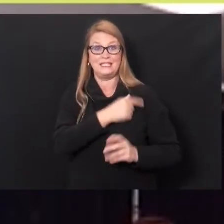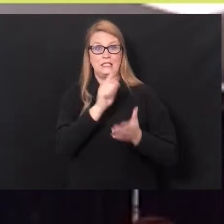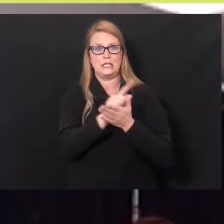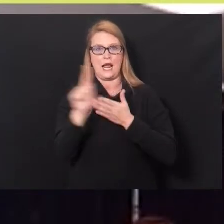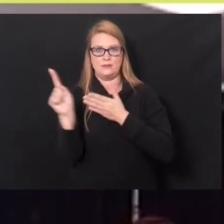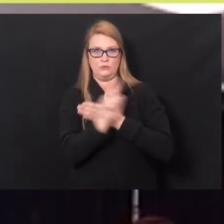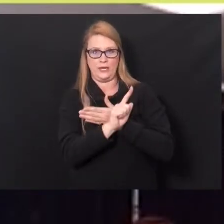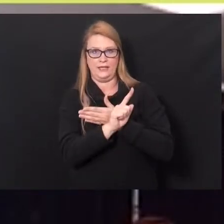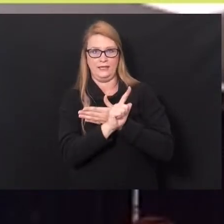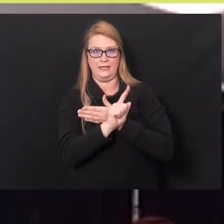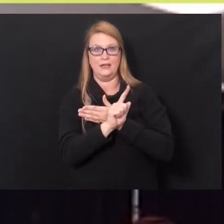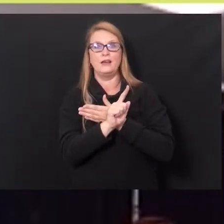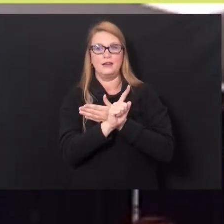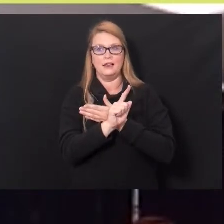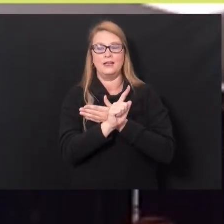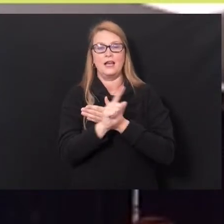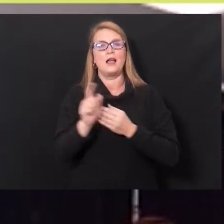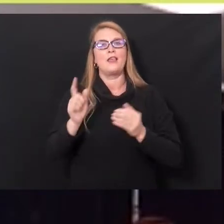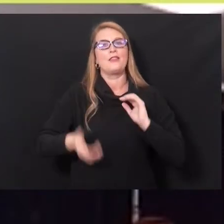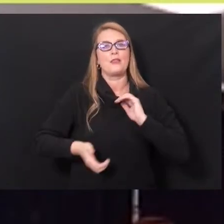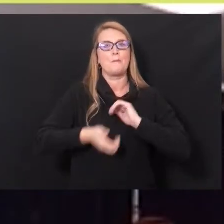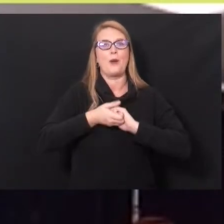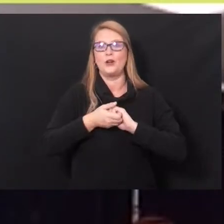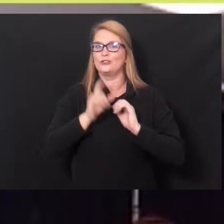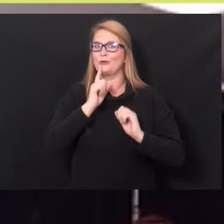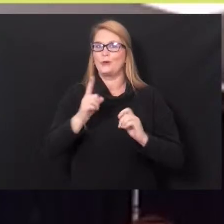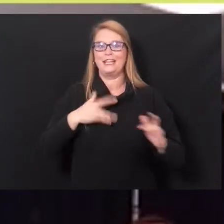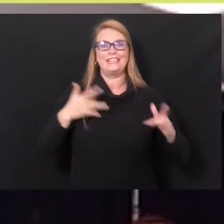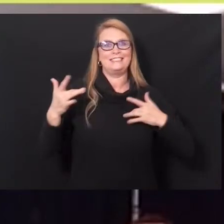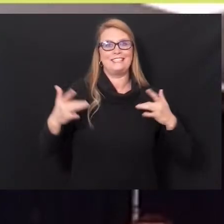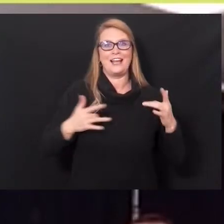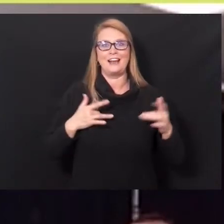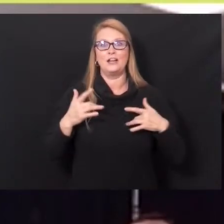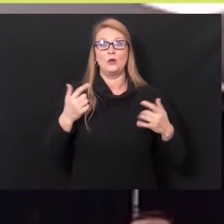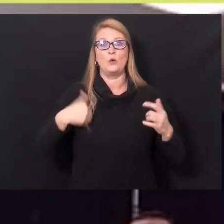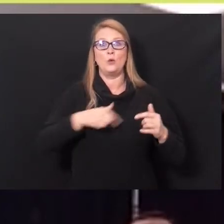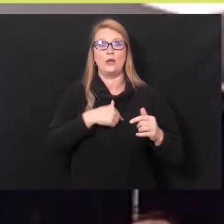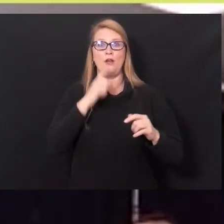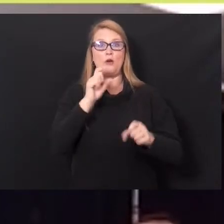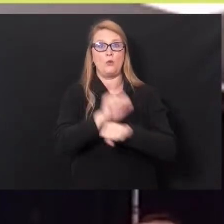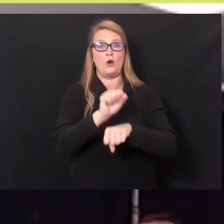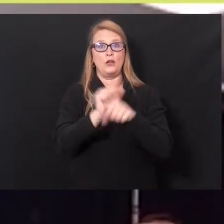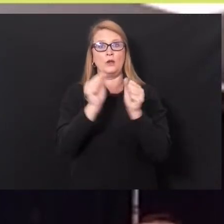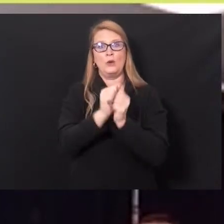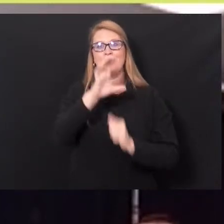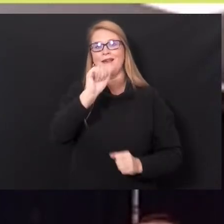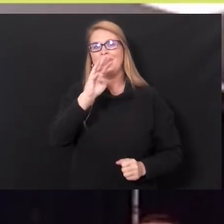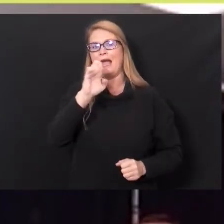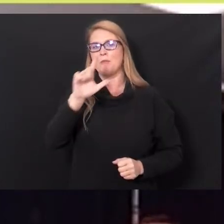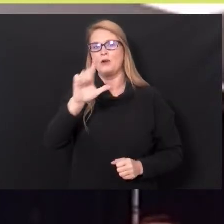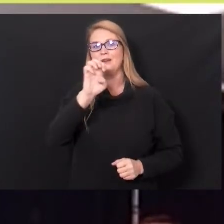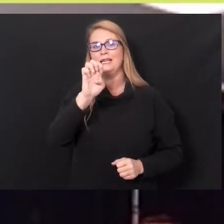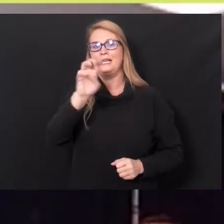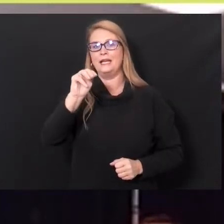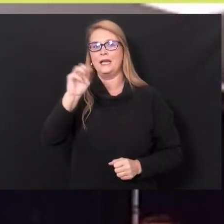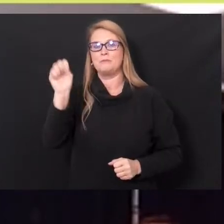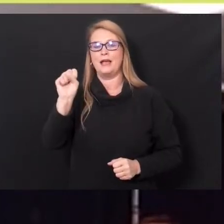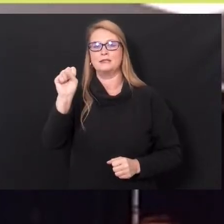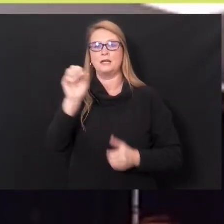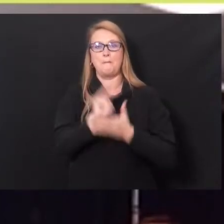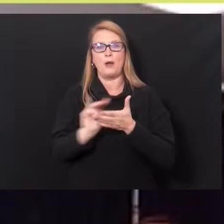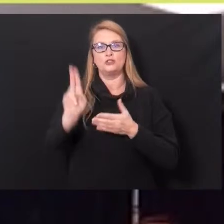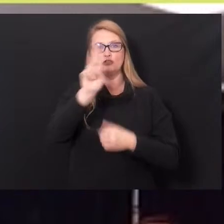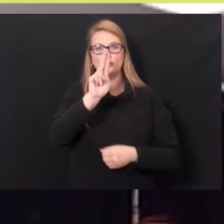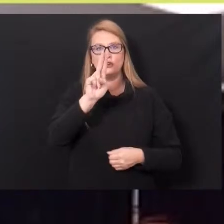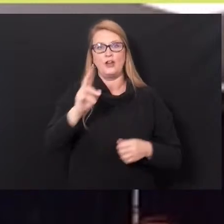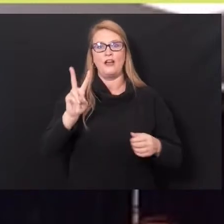And our partners are very excited. We're partnered with the Cabell County EMS, with Marshall University, with